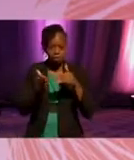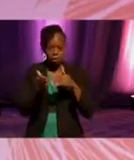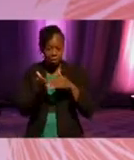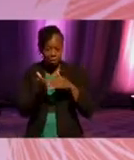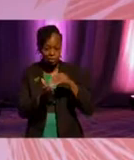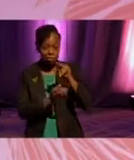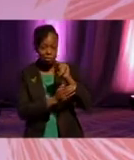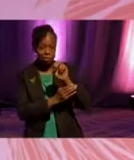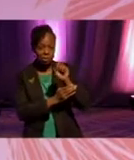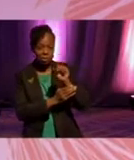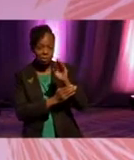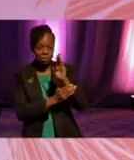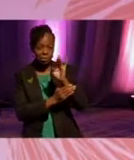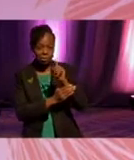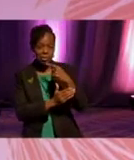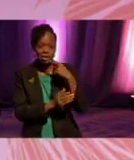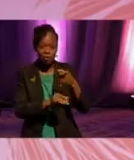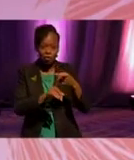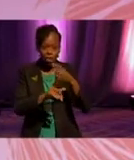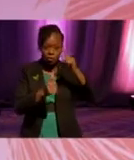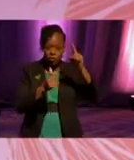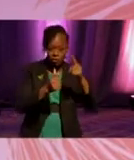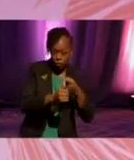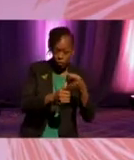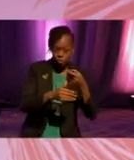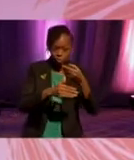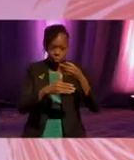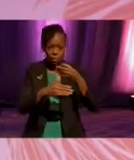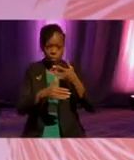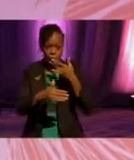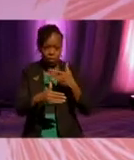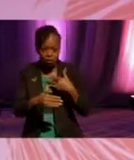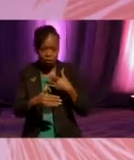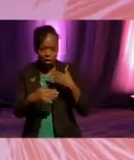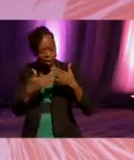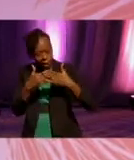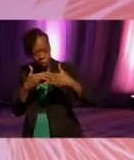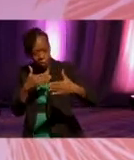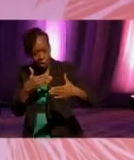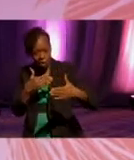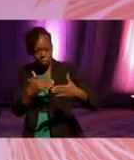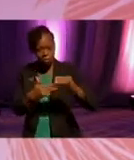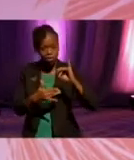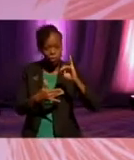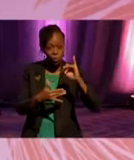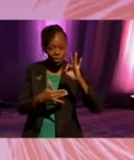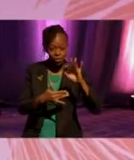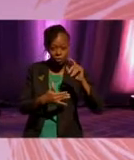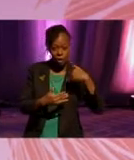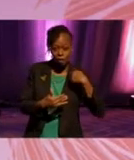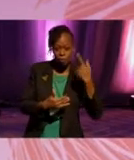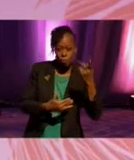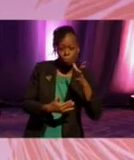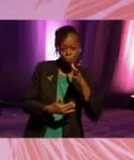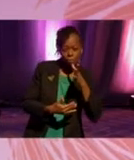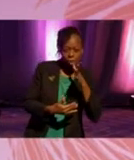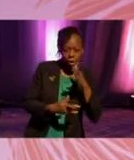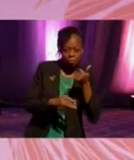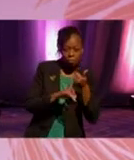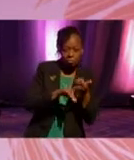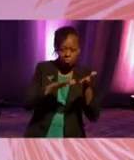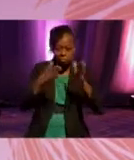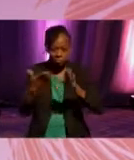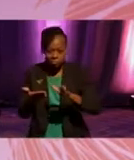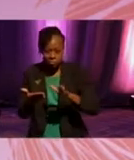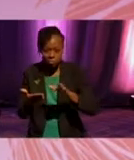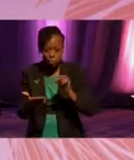beyond. So one child lost in childbirth or one mom negatively impacted in childbirth is one